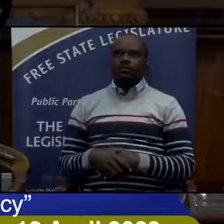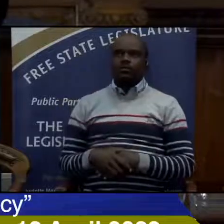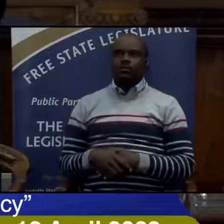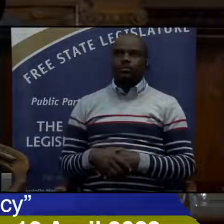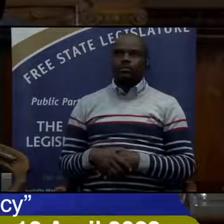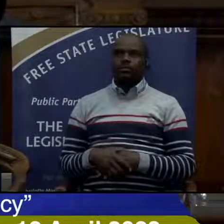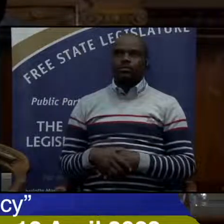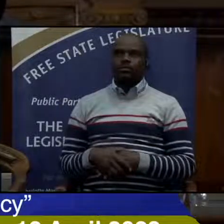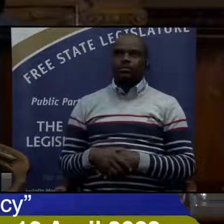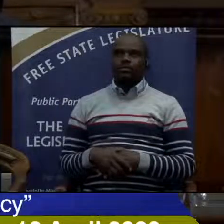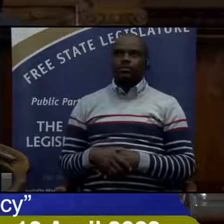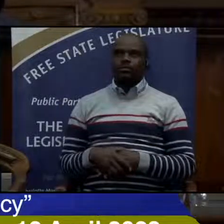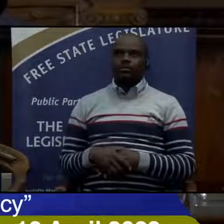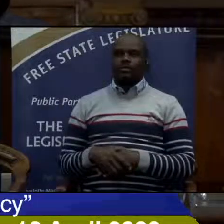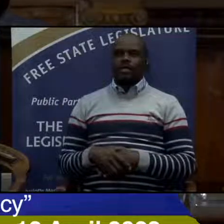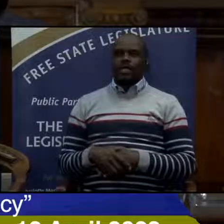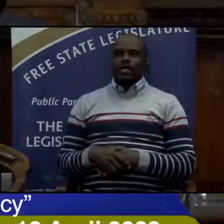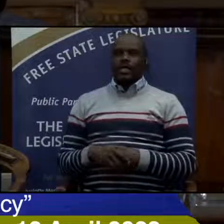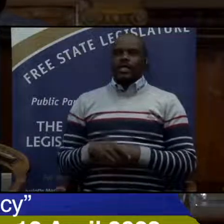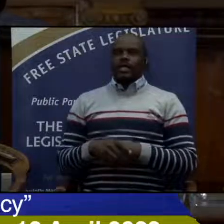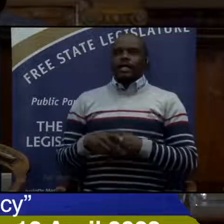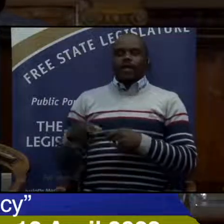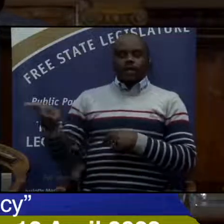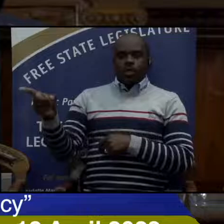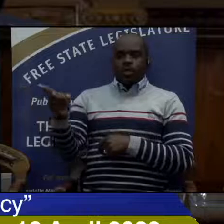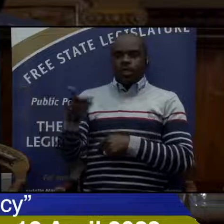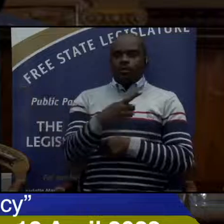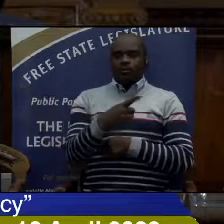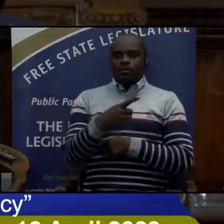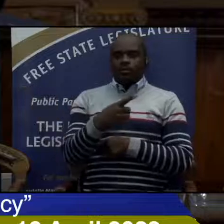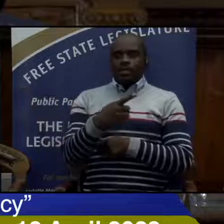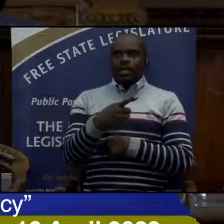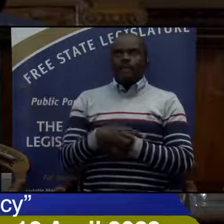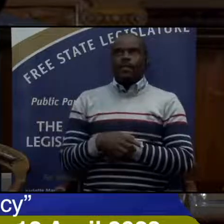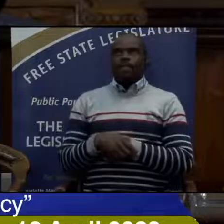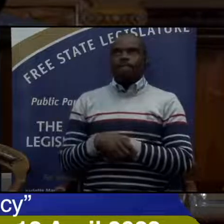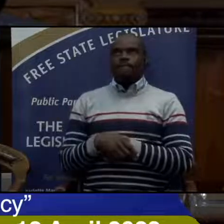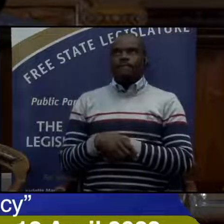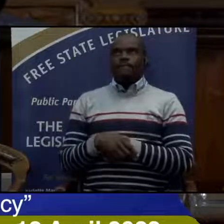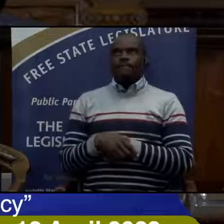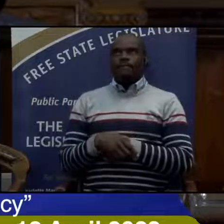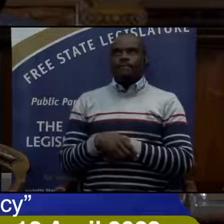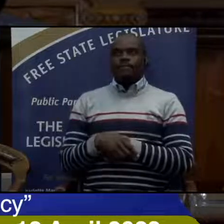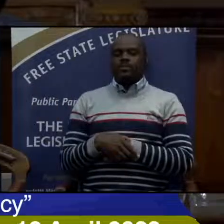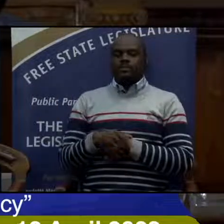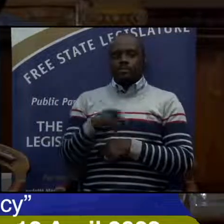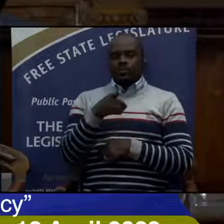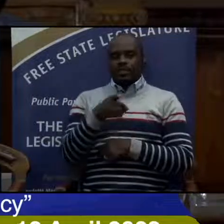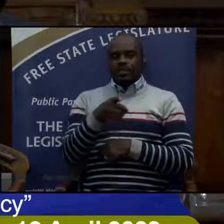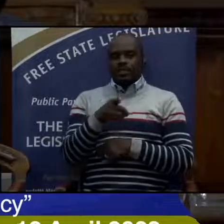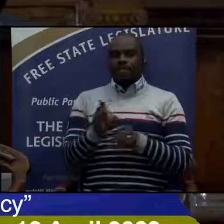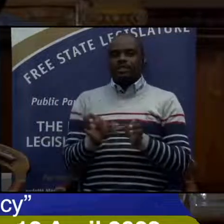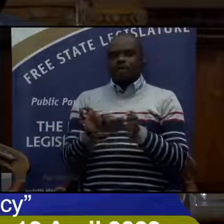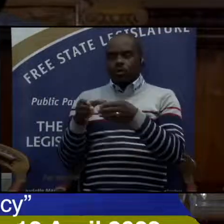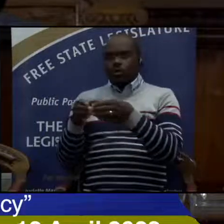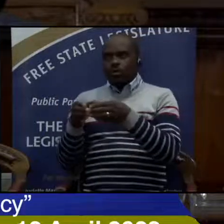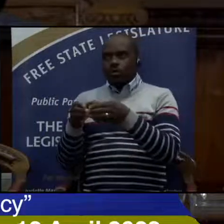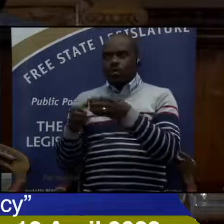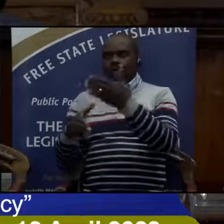Director General le bohle ba mopotapotileng go setjhaba ka kakaretso,